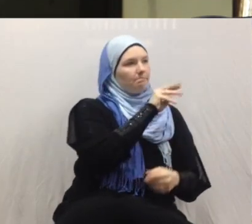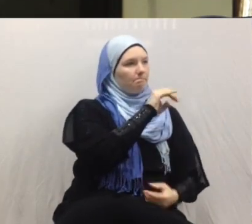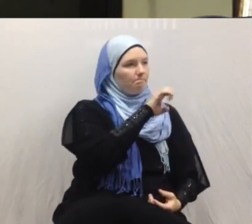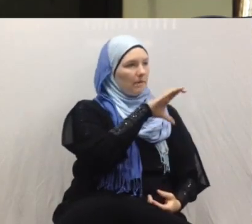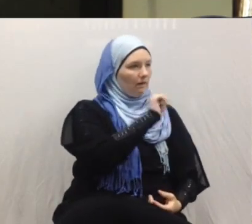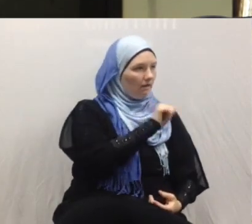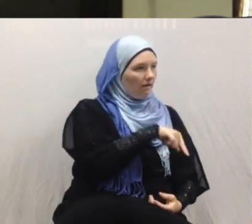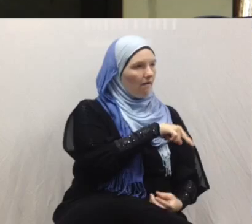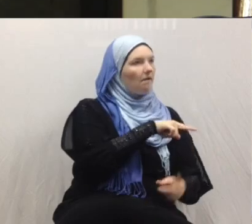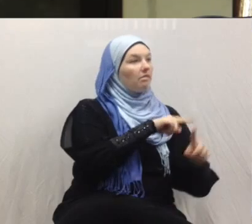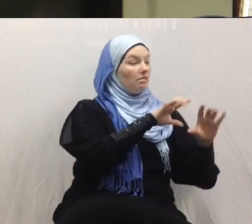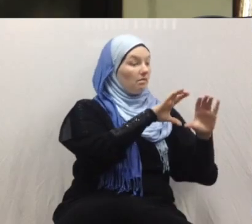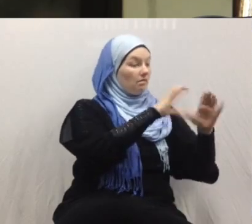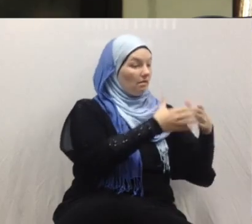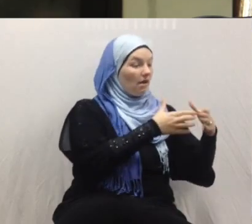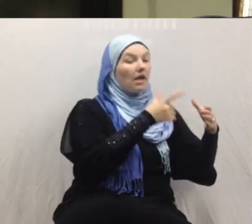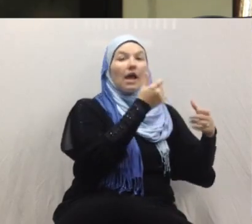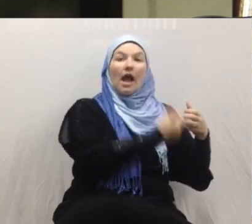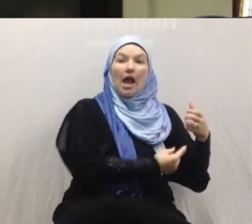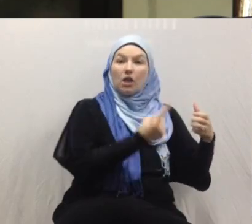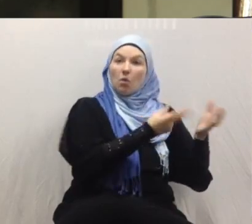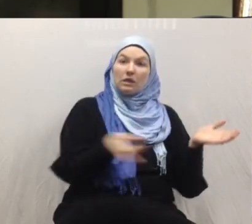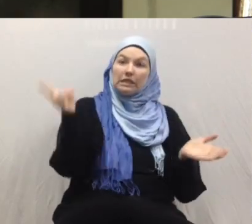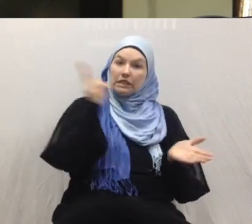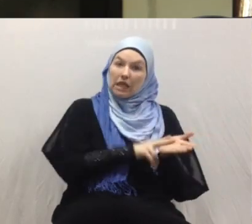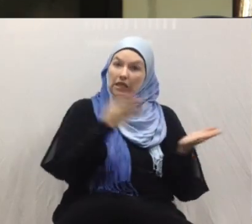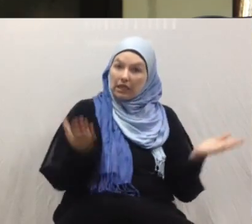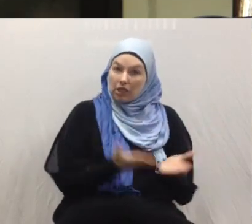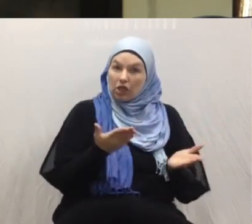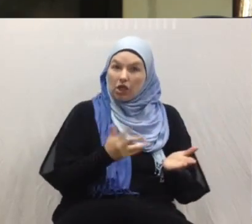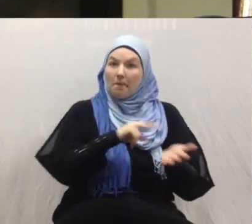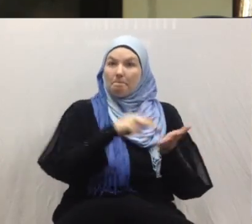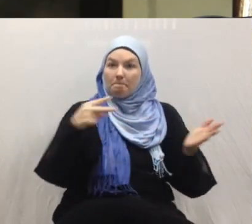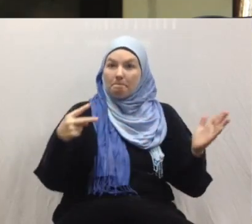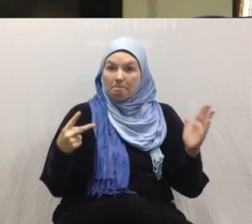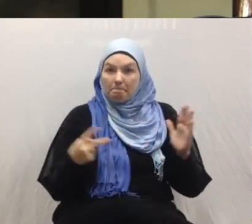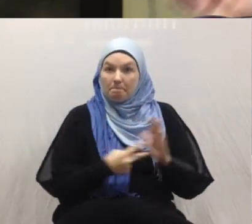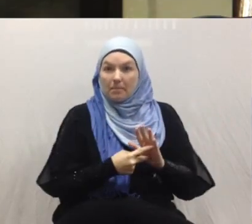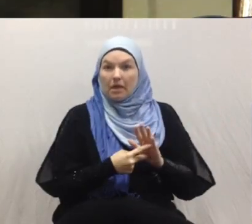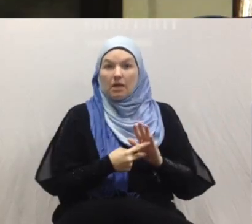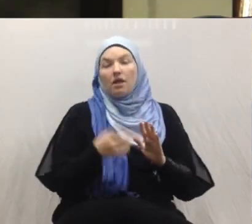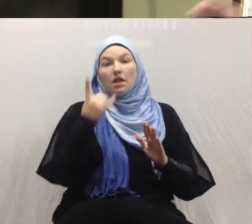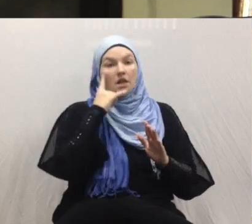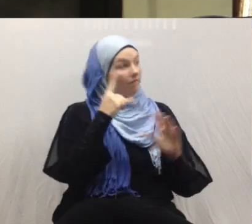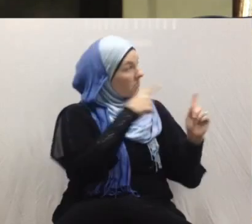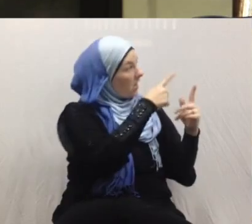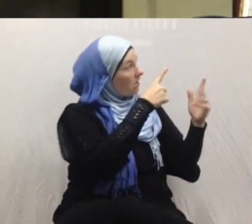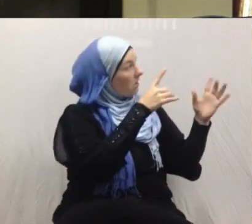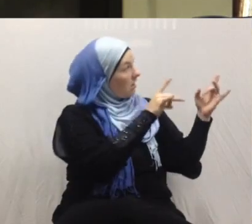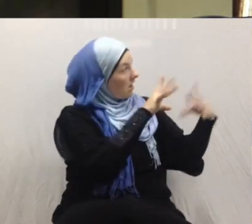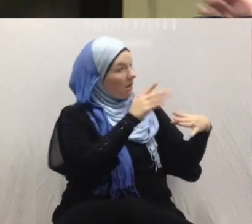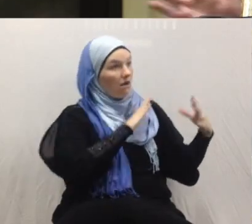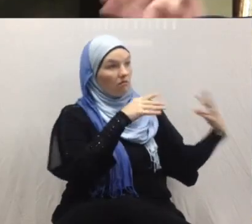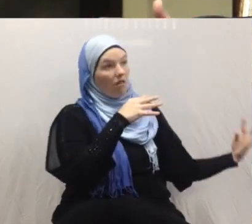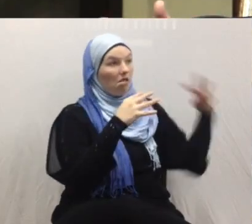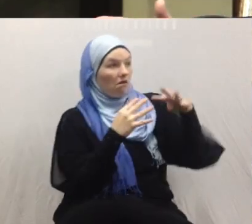our enemies. Anybody signing here, he is obliged to stand with us against them and never